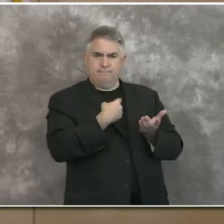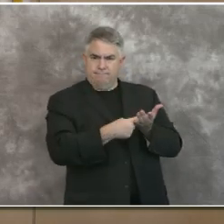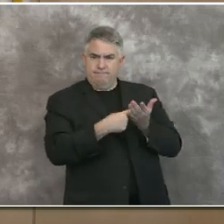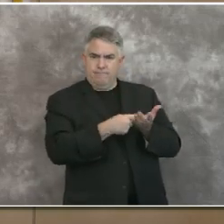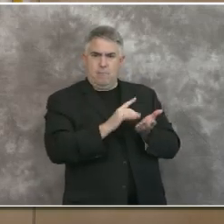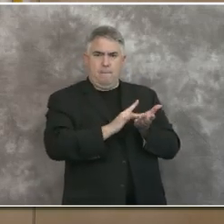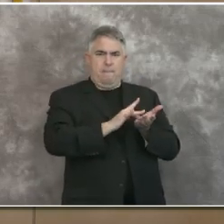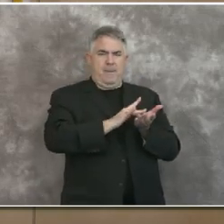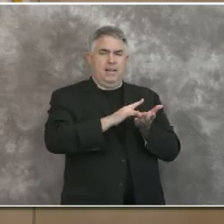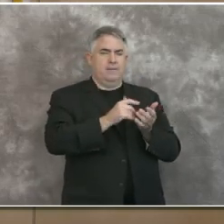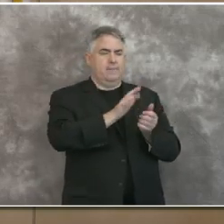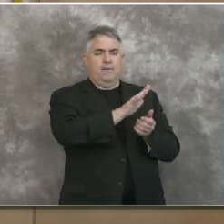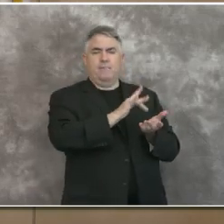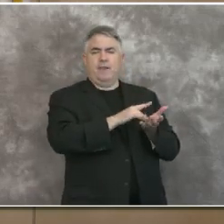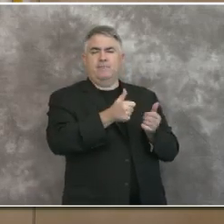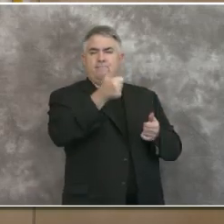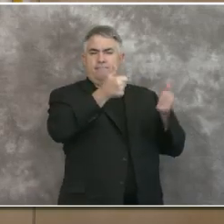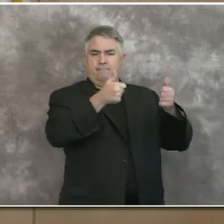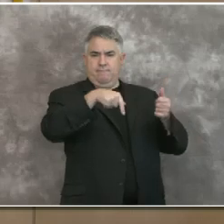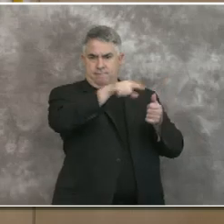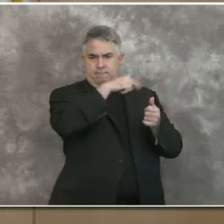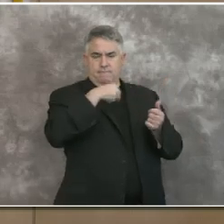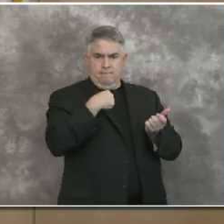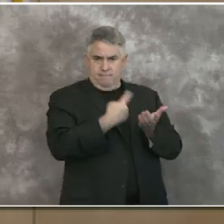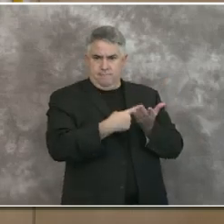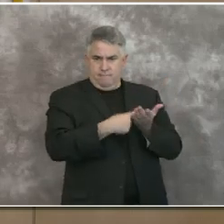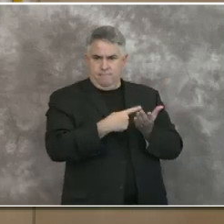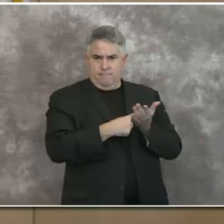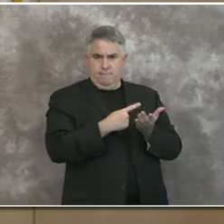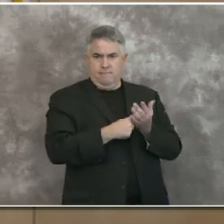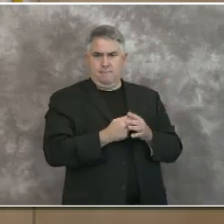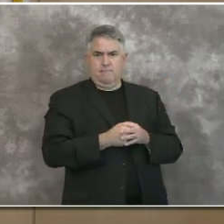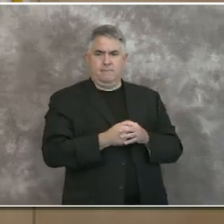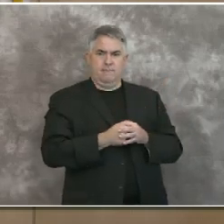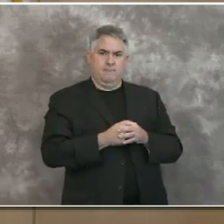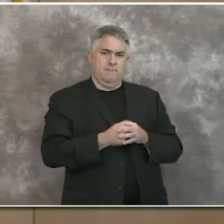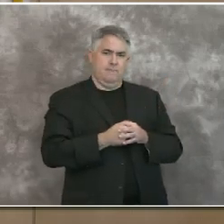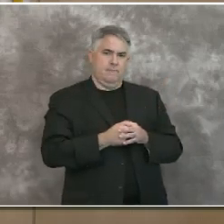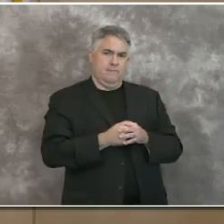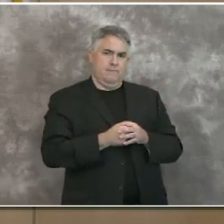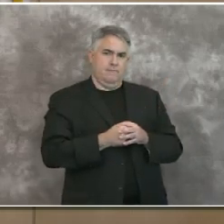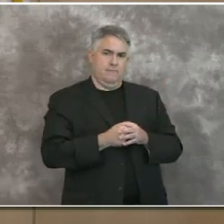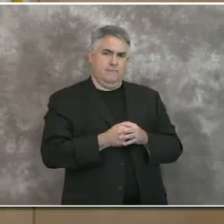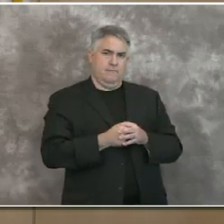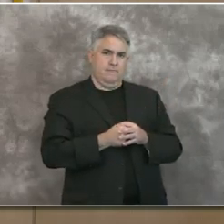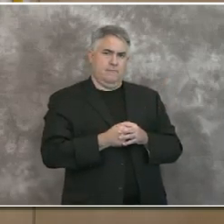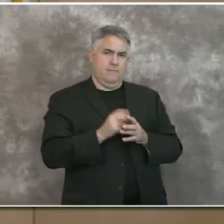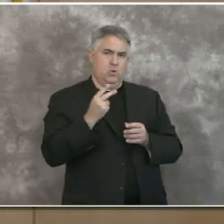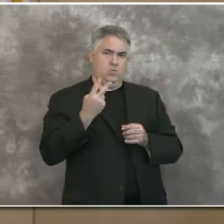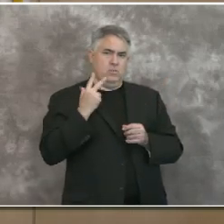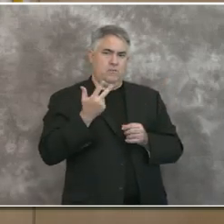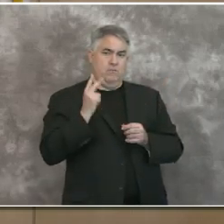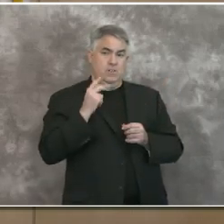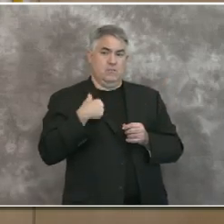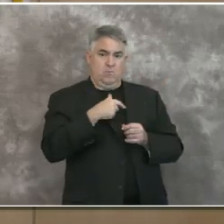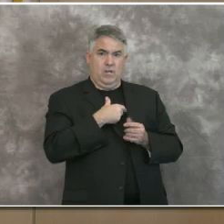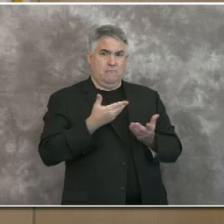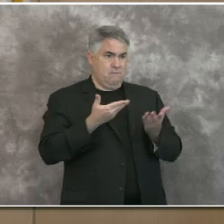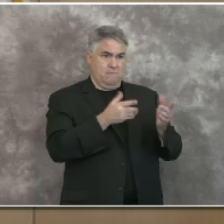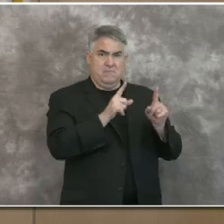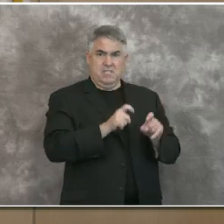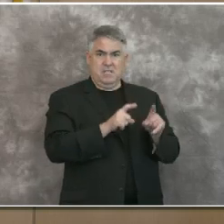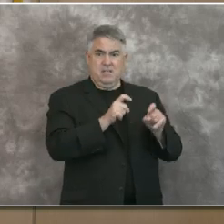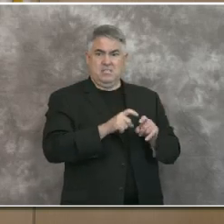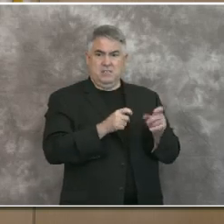staff. And I believe now it's been at least 2 or 3 weeks ago, we offered testing within